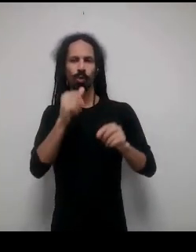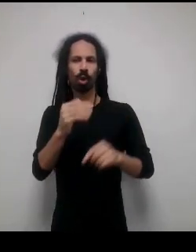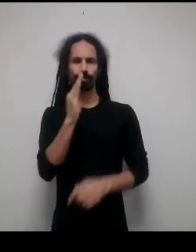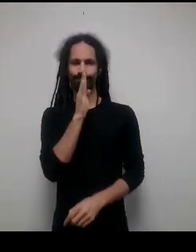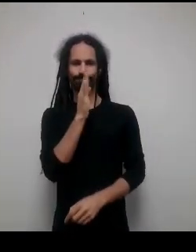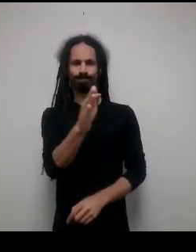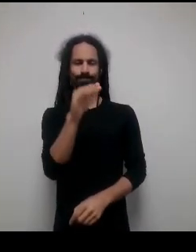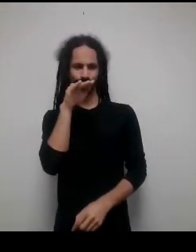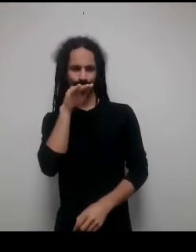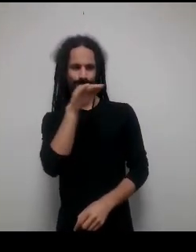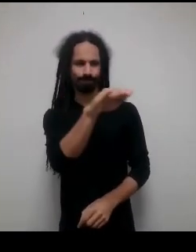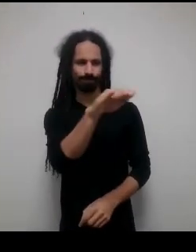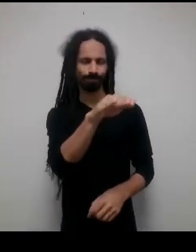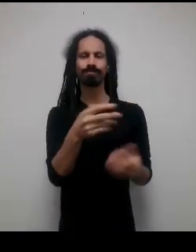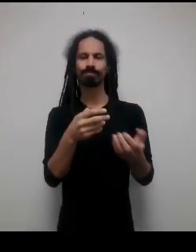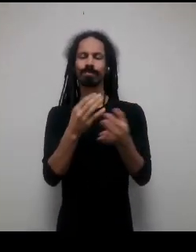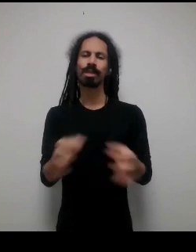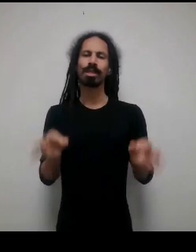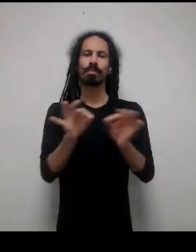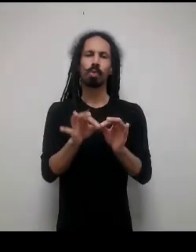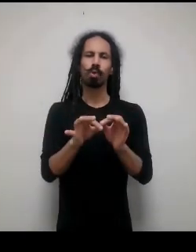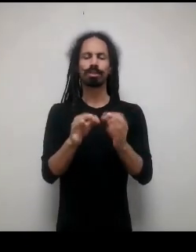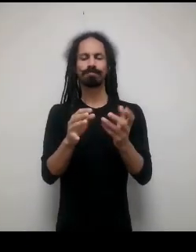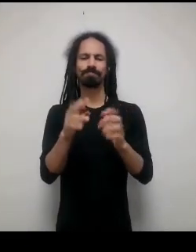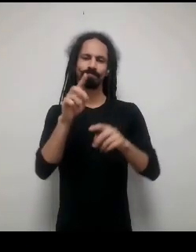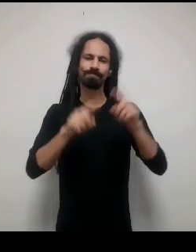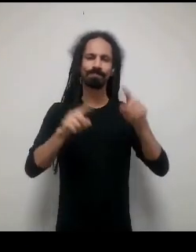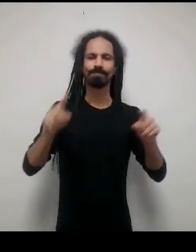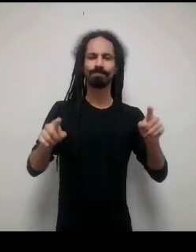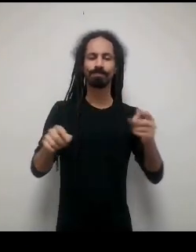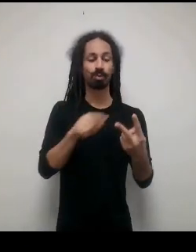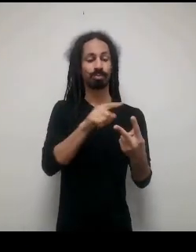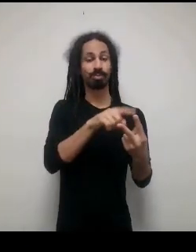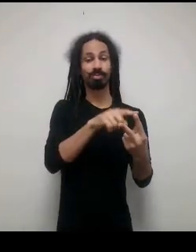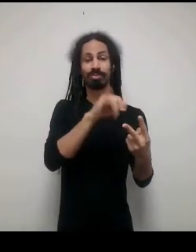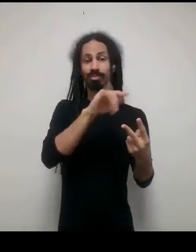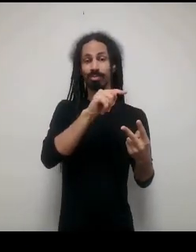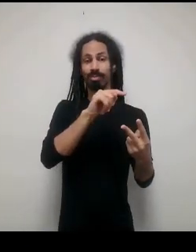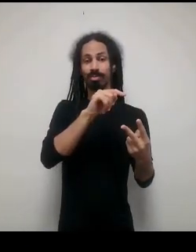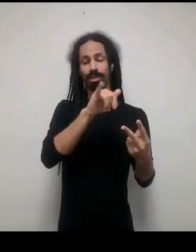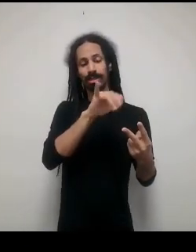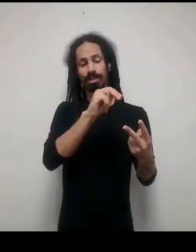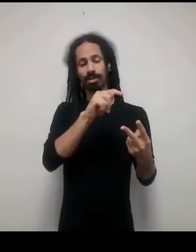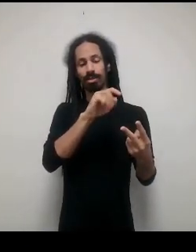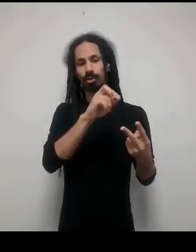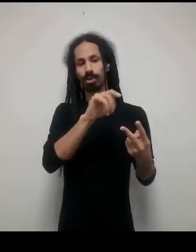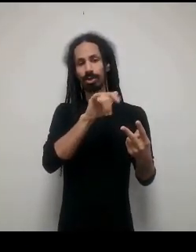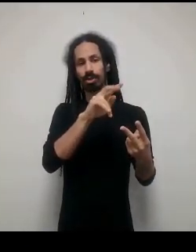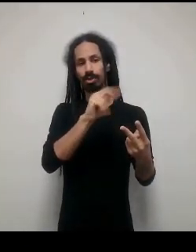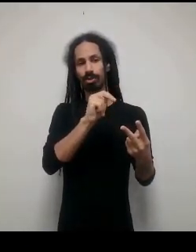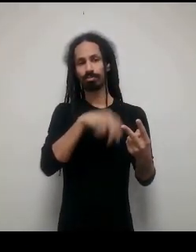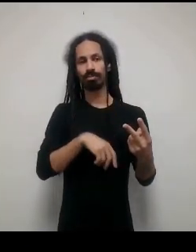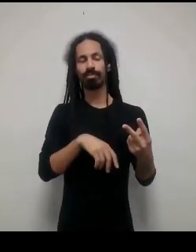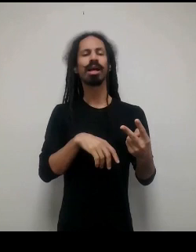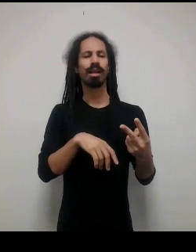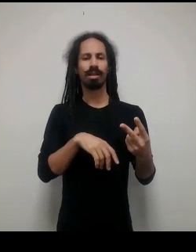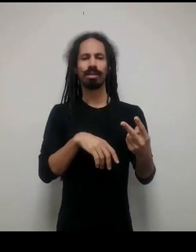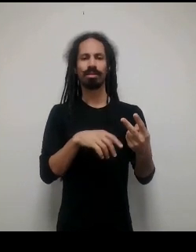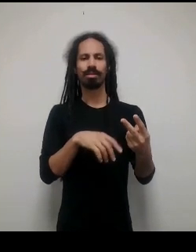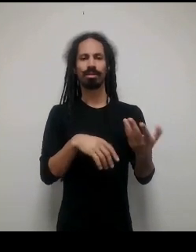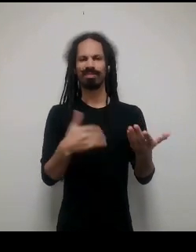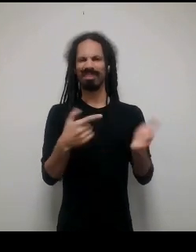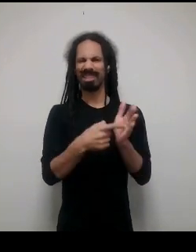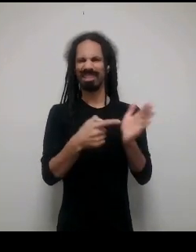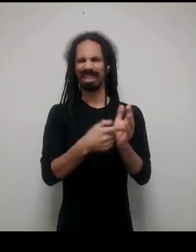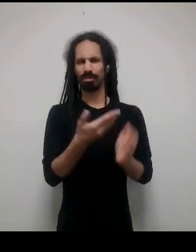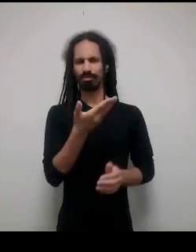our pace. Let's look at intonation more specifically. I have an excerpt on the screen and I'm going to read it out shortly.